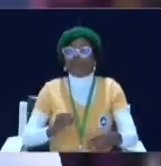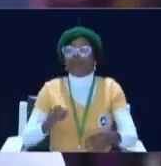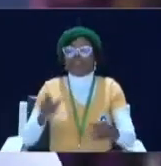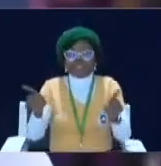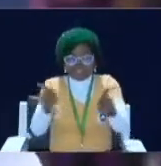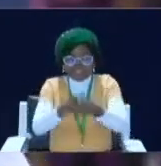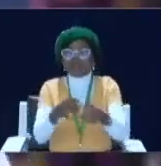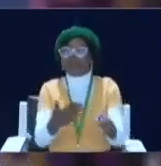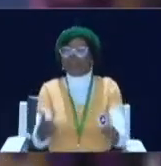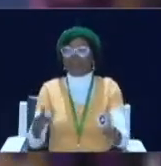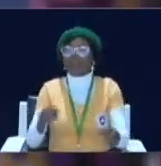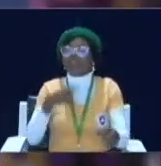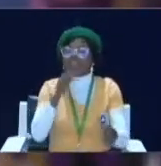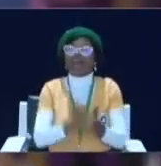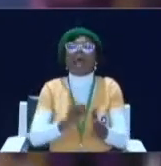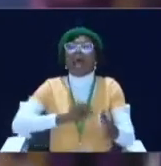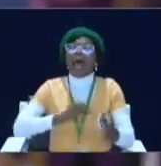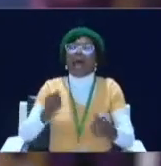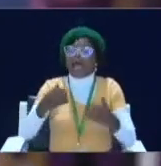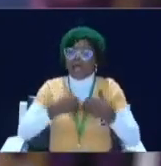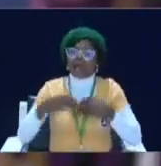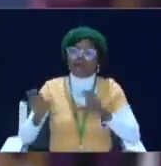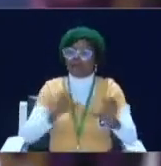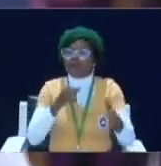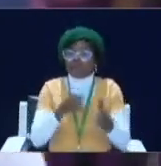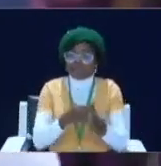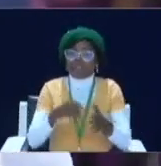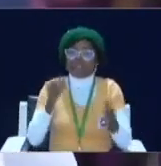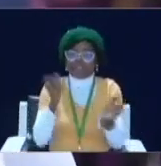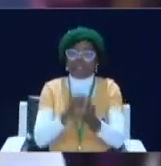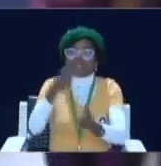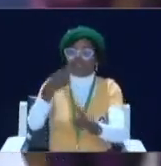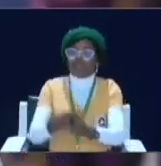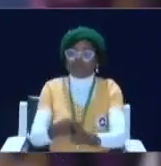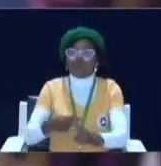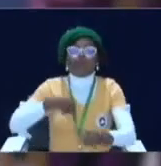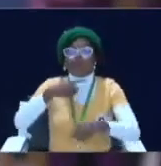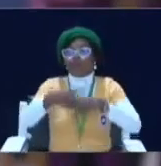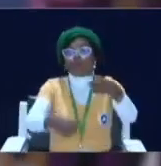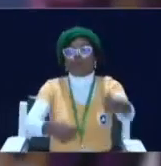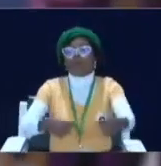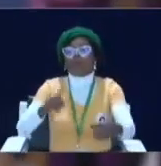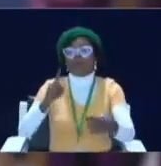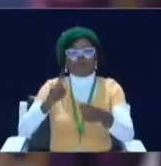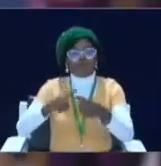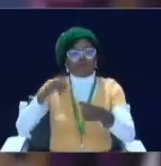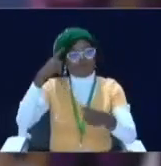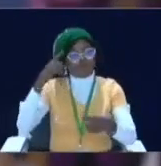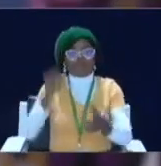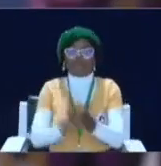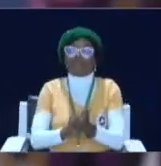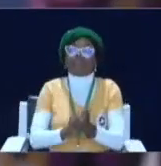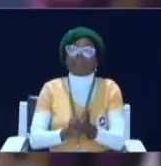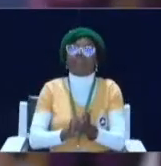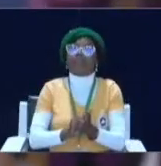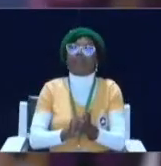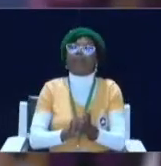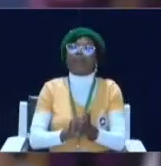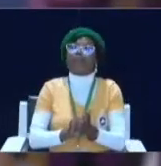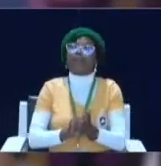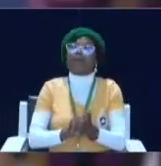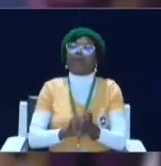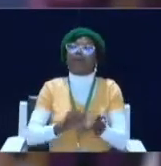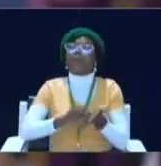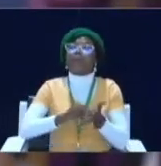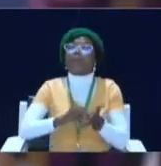thing. He said, I have done it. That month, we went for the implant and we